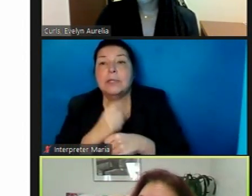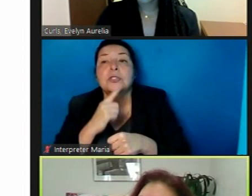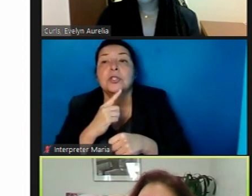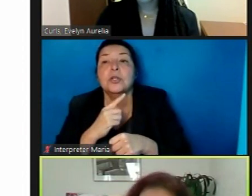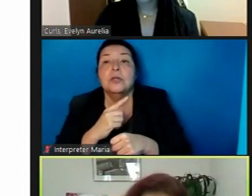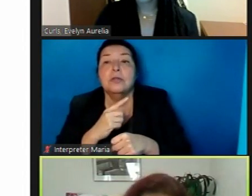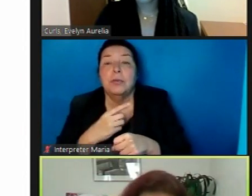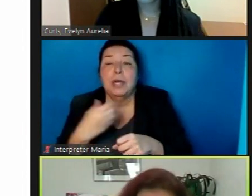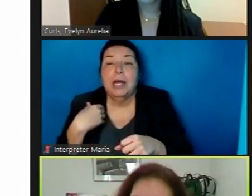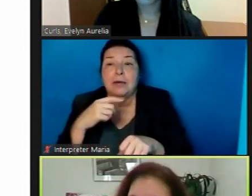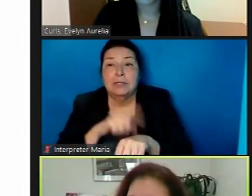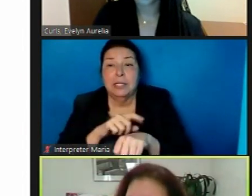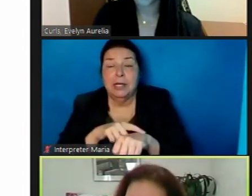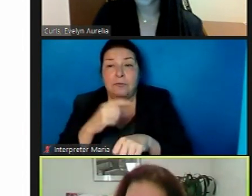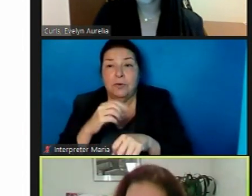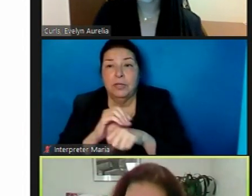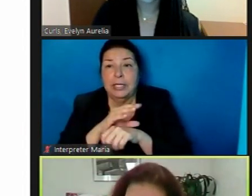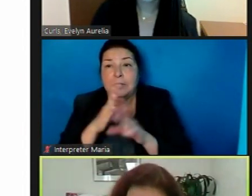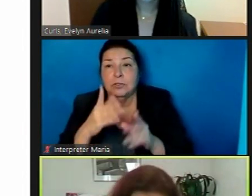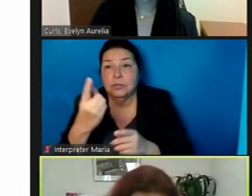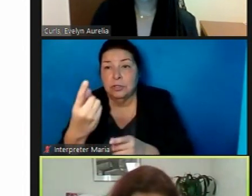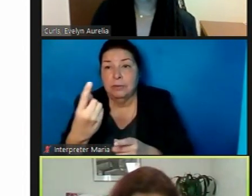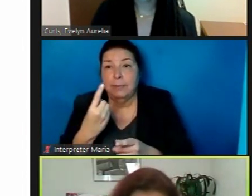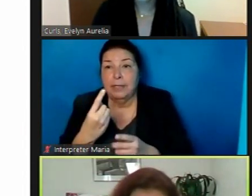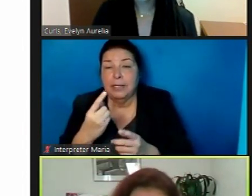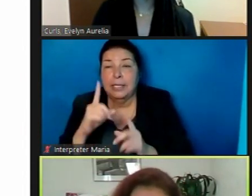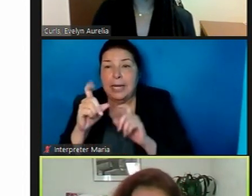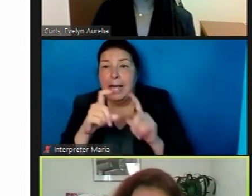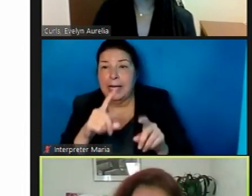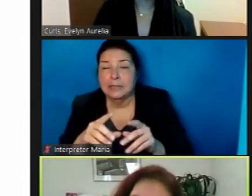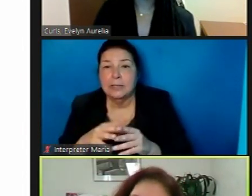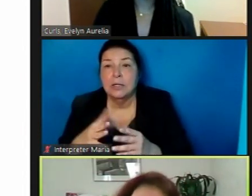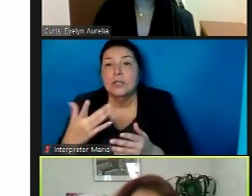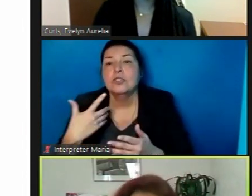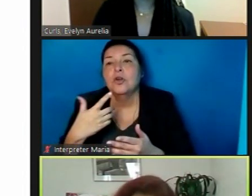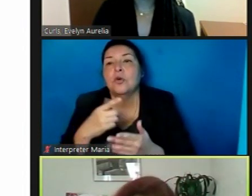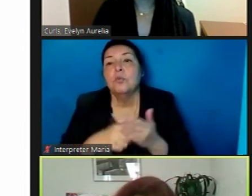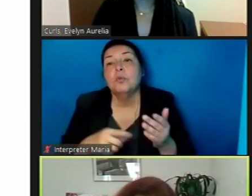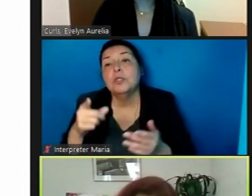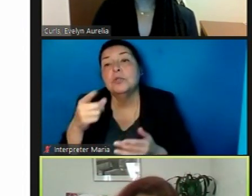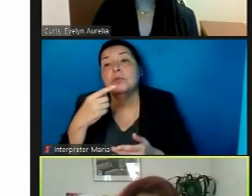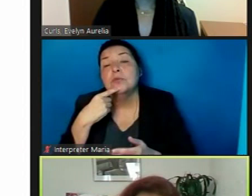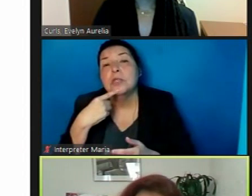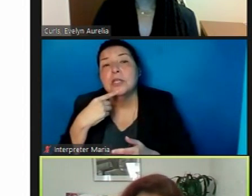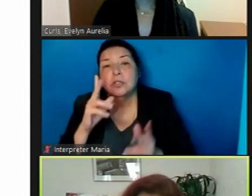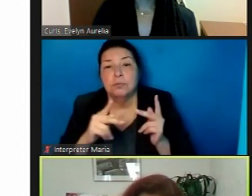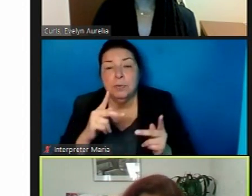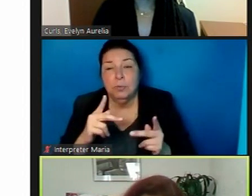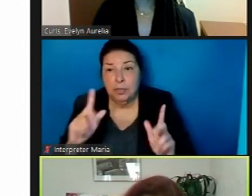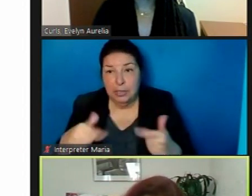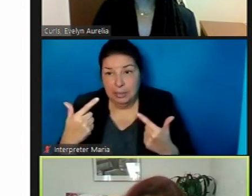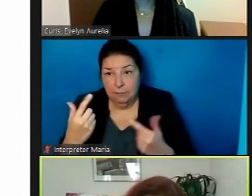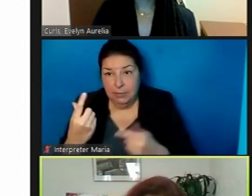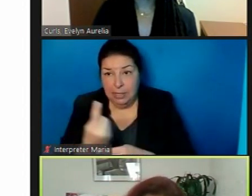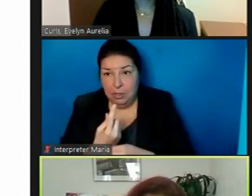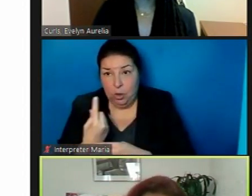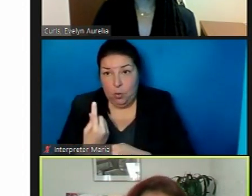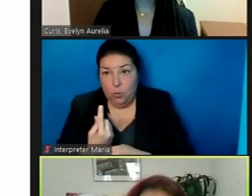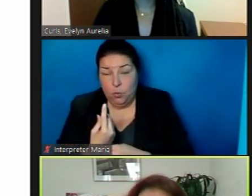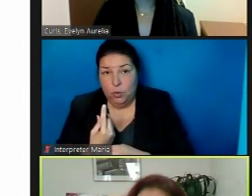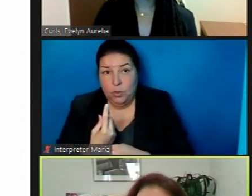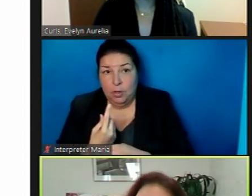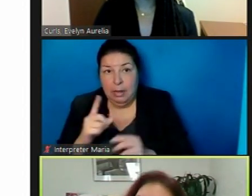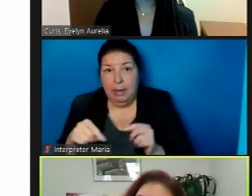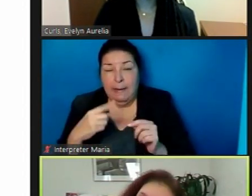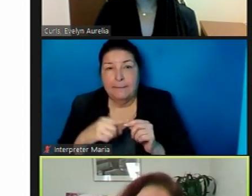remarks. So I'm going to go through the questions that I have. What would you say to people who are living alone